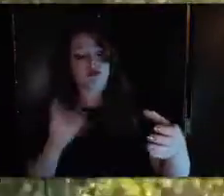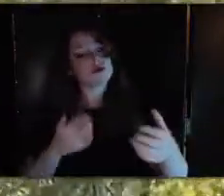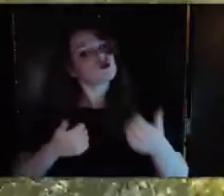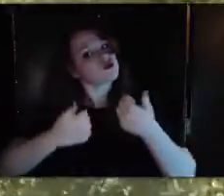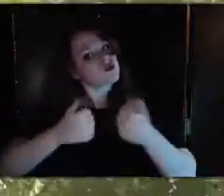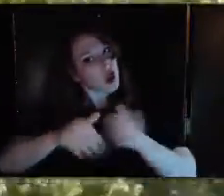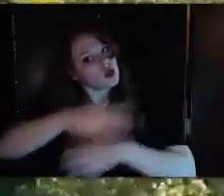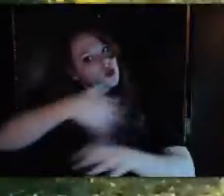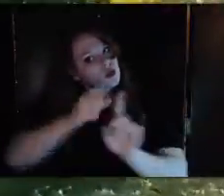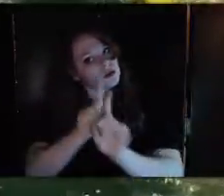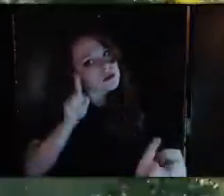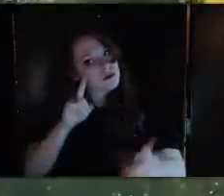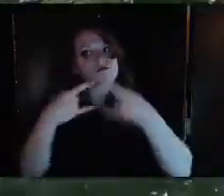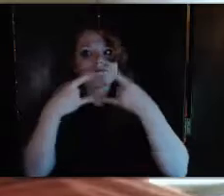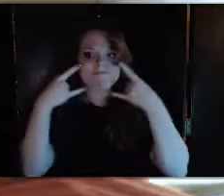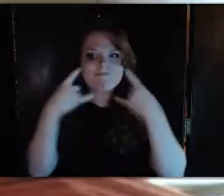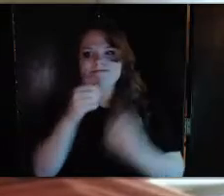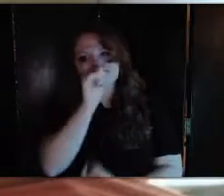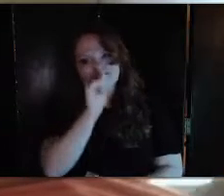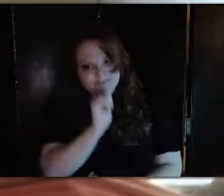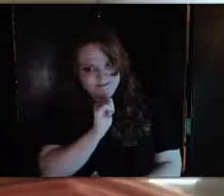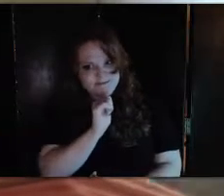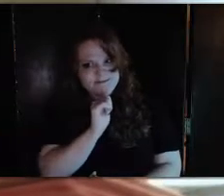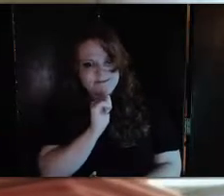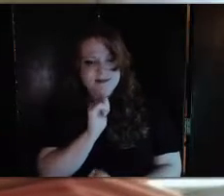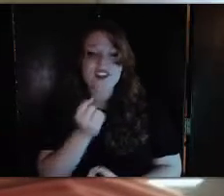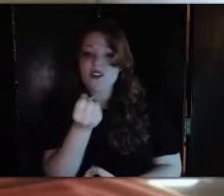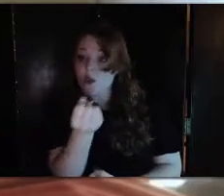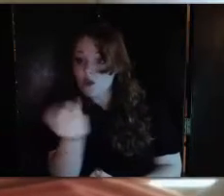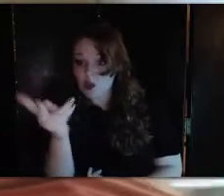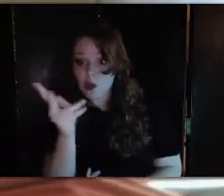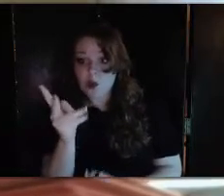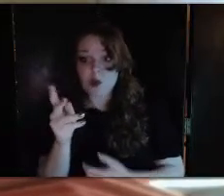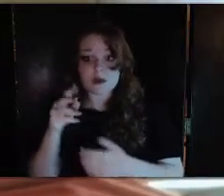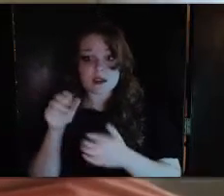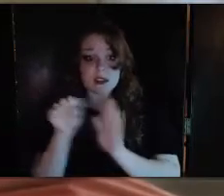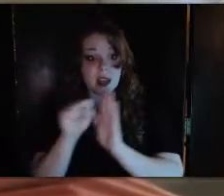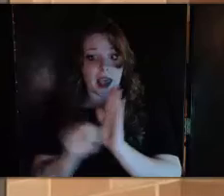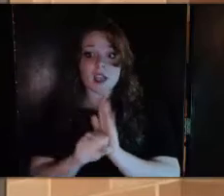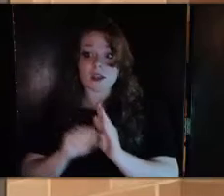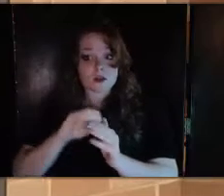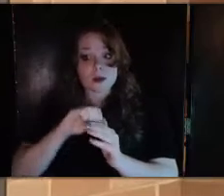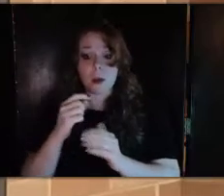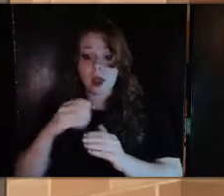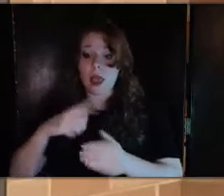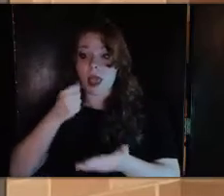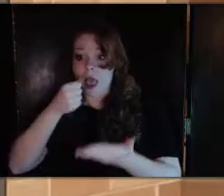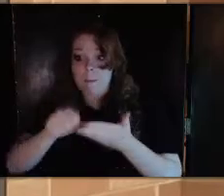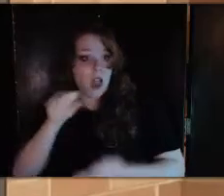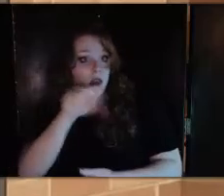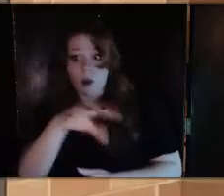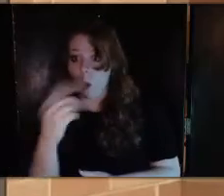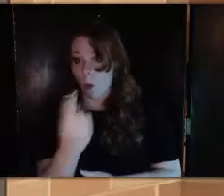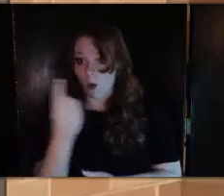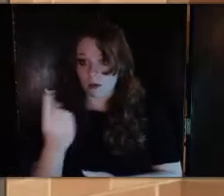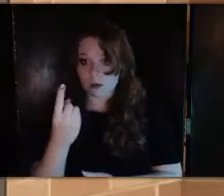distance, wear masks, and be patient. A few states have moved to all mail-in votes. Registered voters had to order their